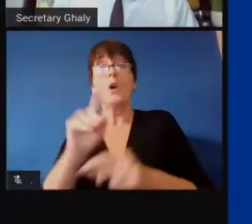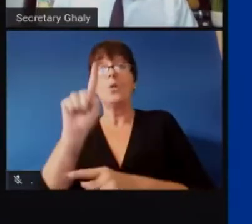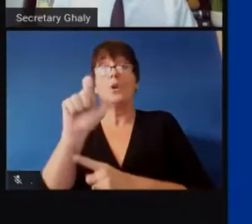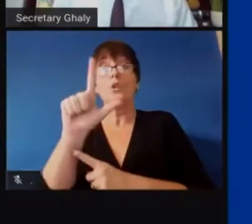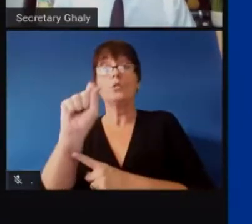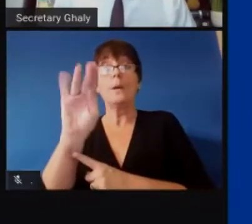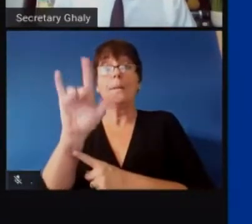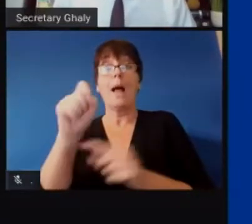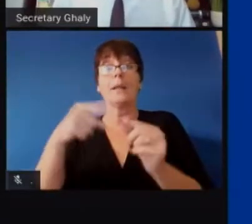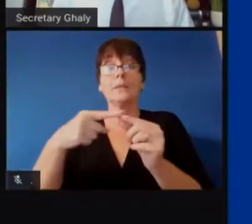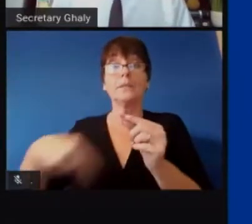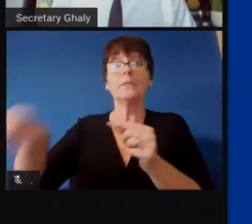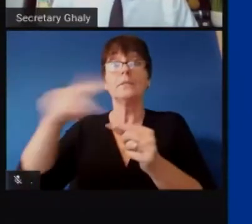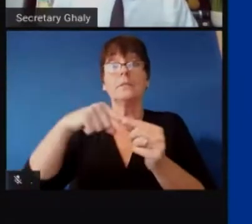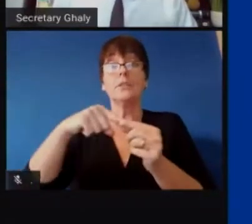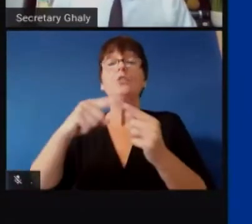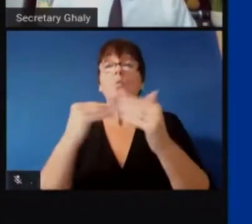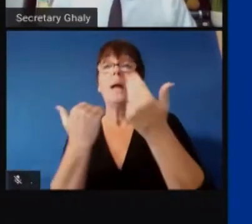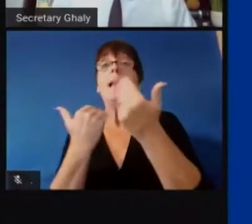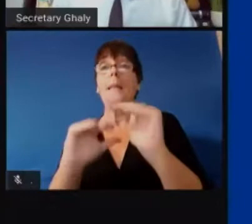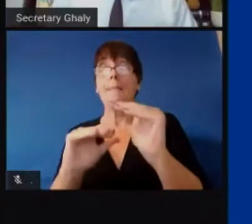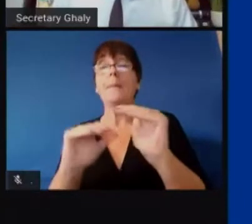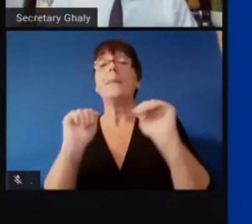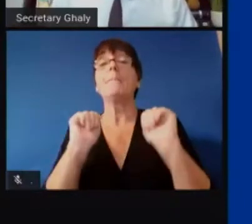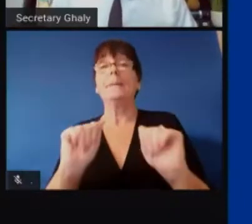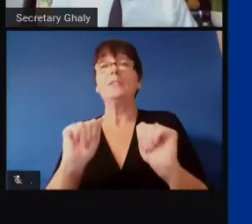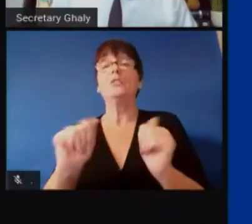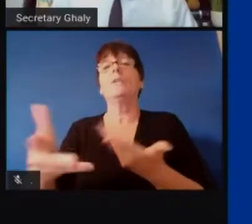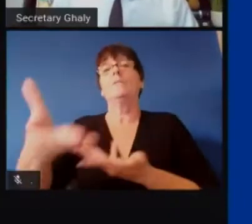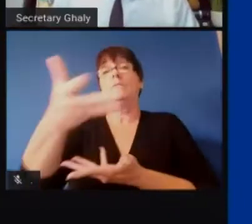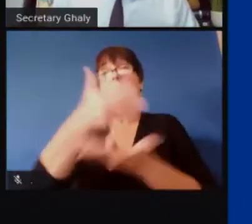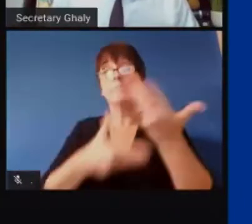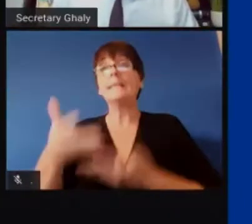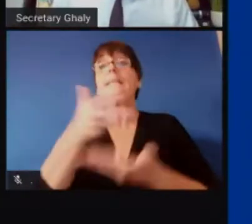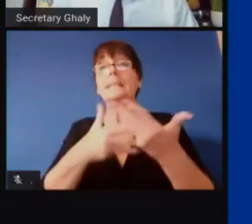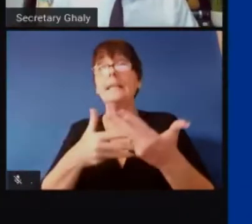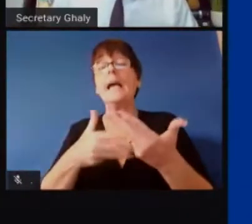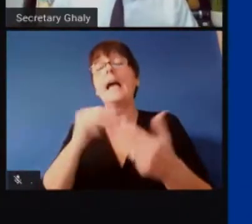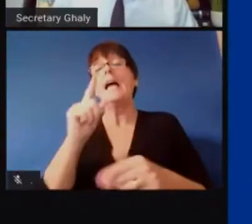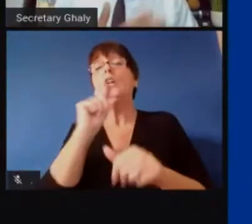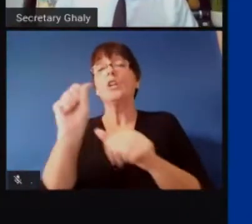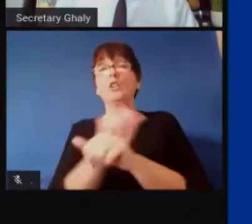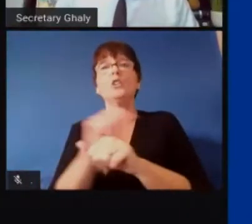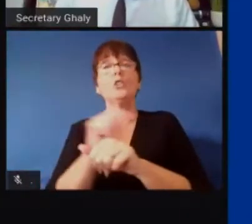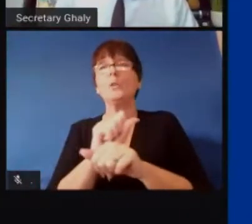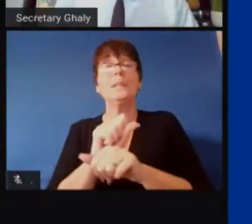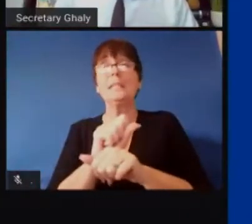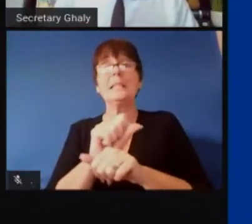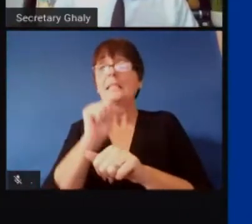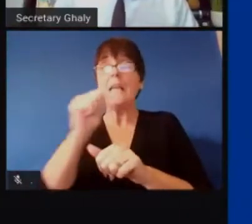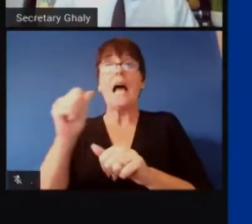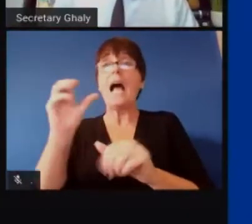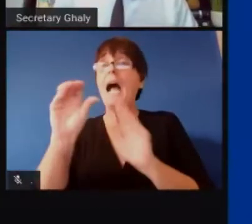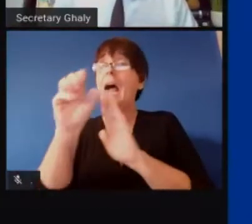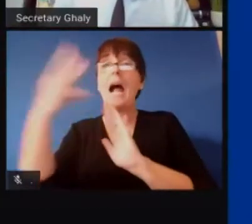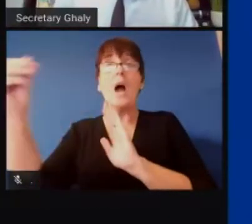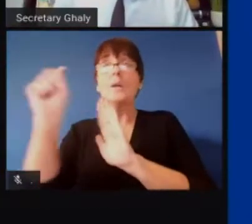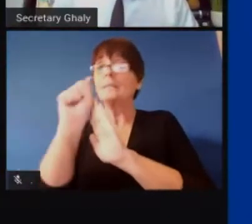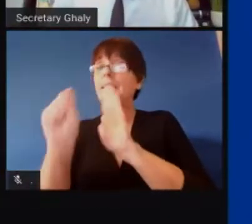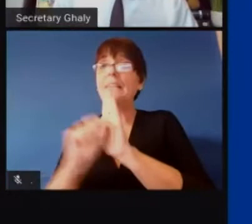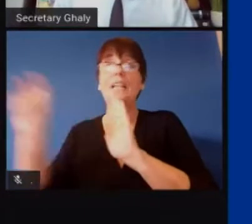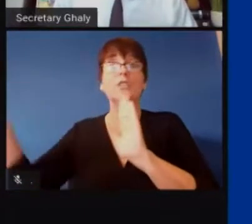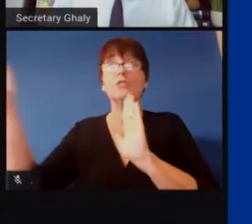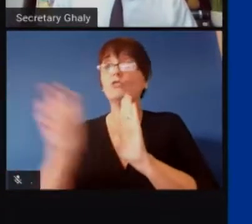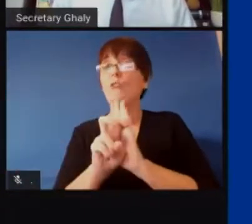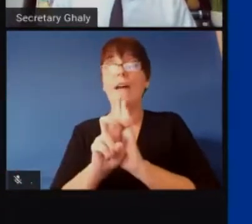120-mile radius to limit the amount of potential mixing, and certainly discouraging out-of-state travel or faraway